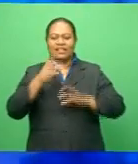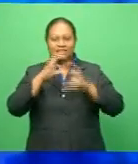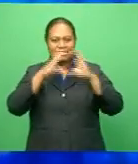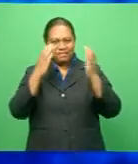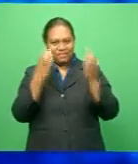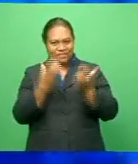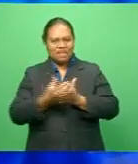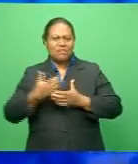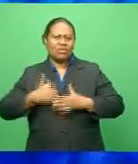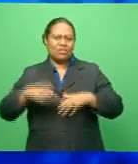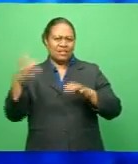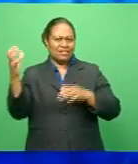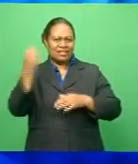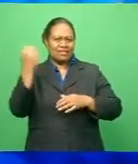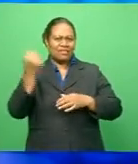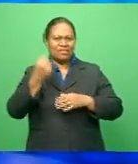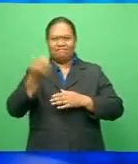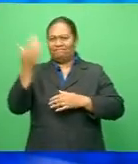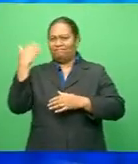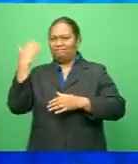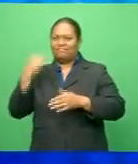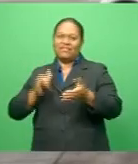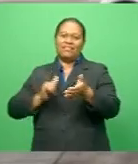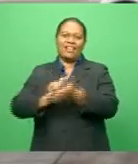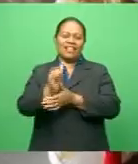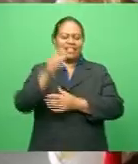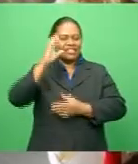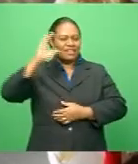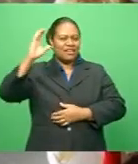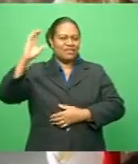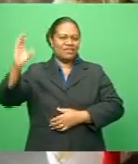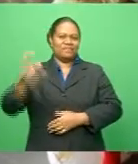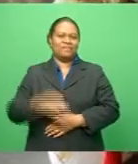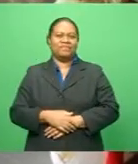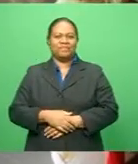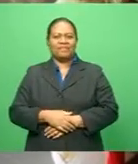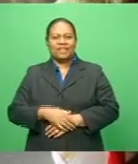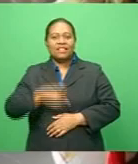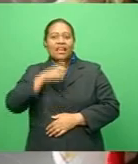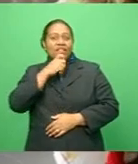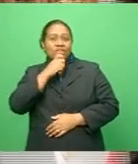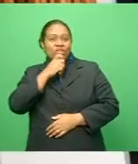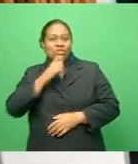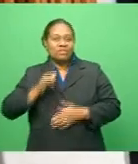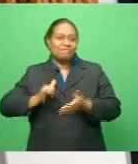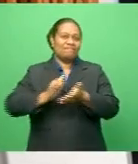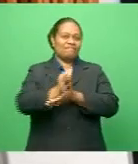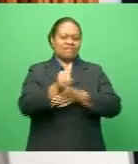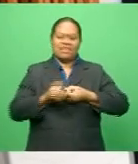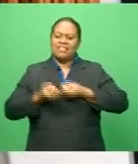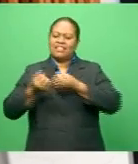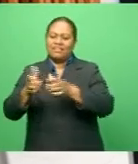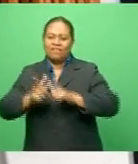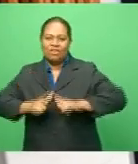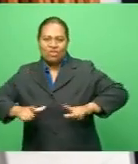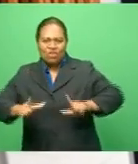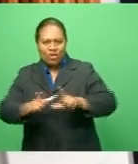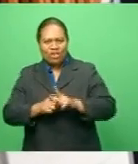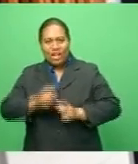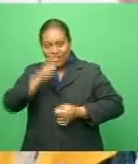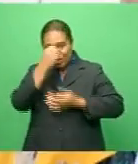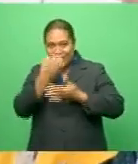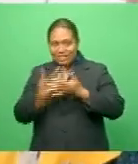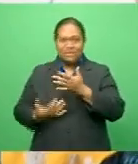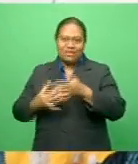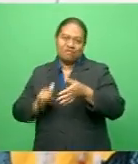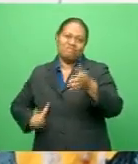the success of its previous special flights around the country. The late afternoon flight will give locals a chance to enjoy twilight in the Fijian